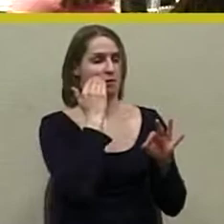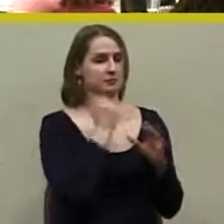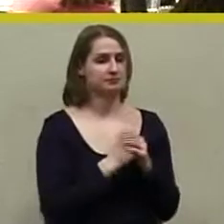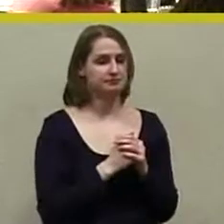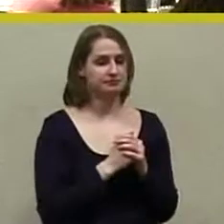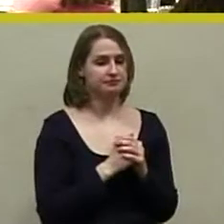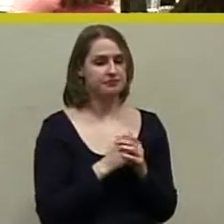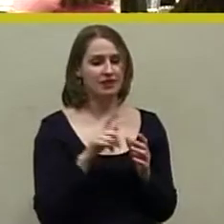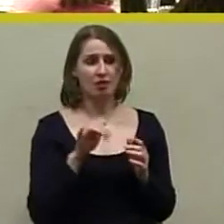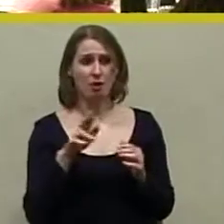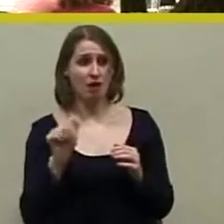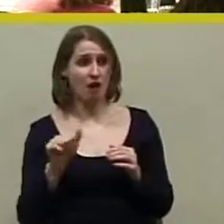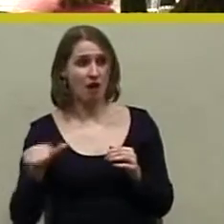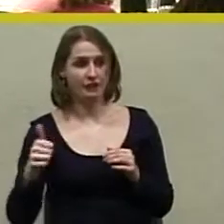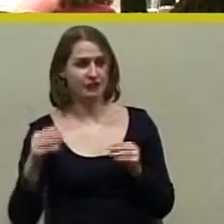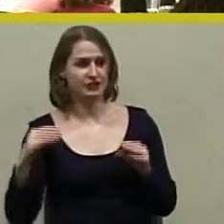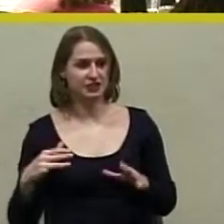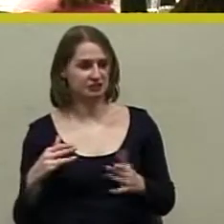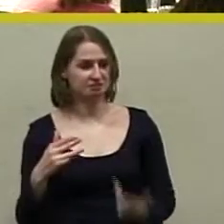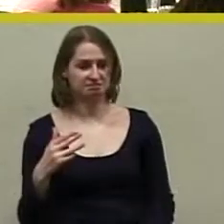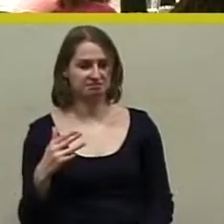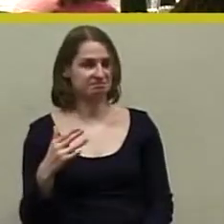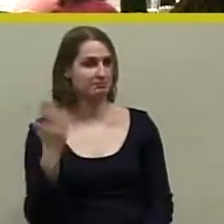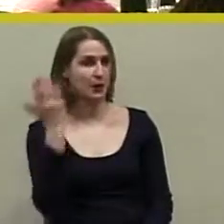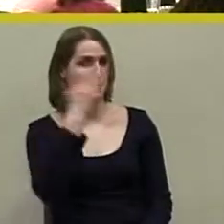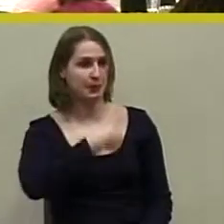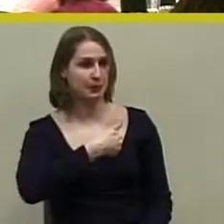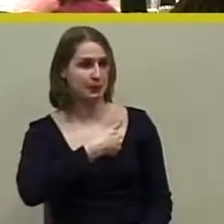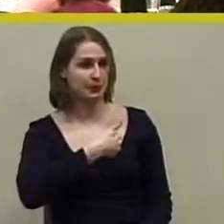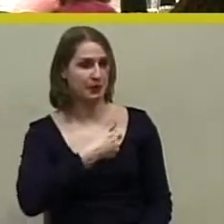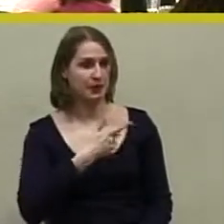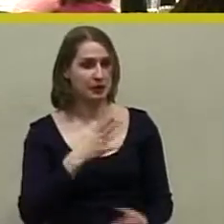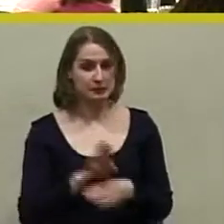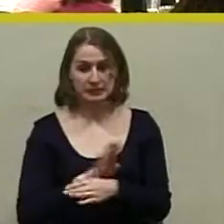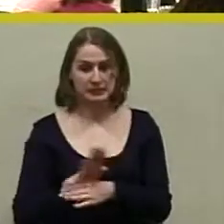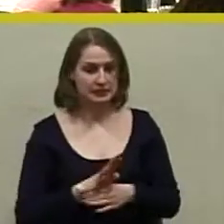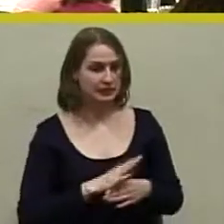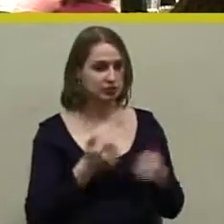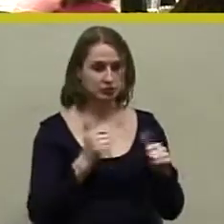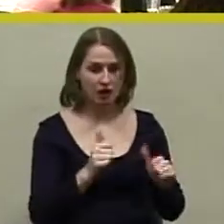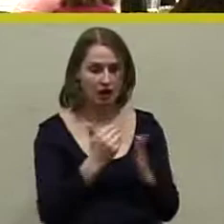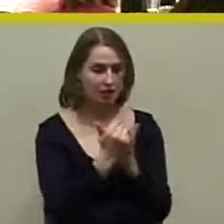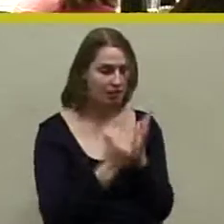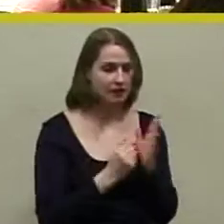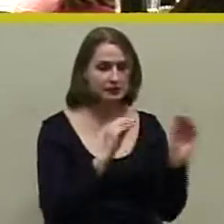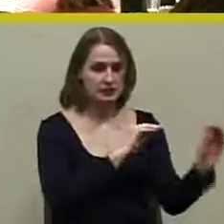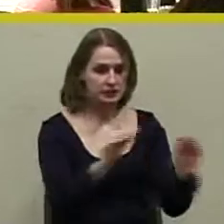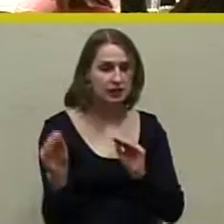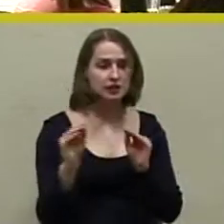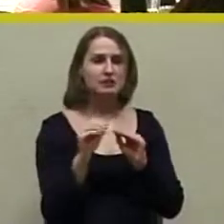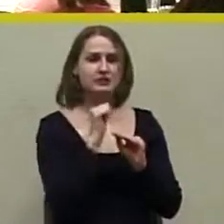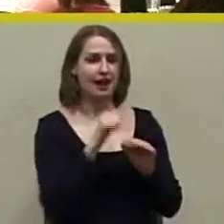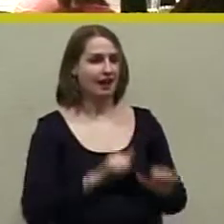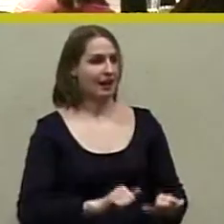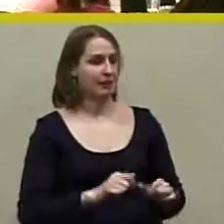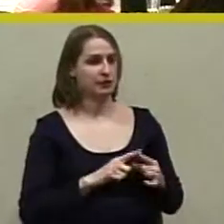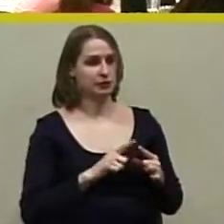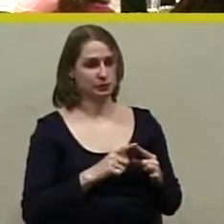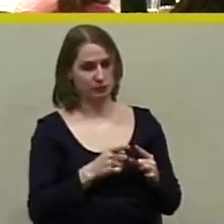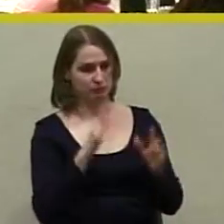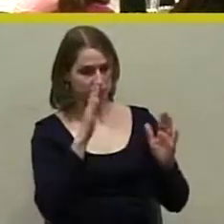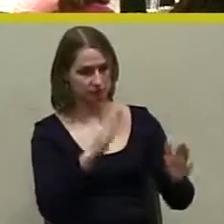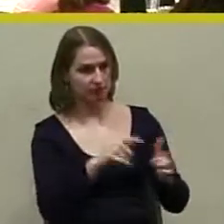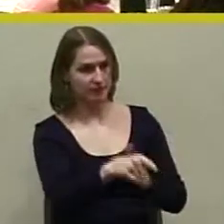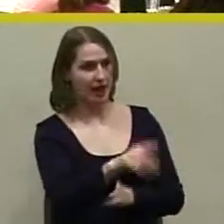who's her other teacher, doesn't see that at all. She is so busy just trying to get the lesson out that she isn't able to tune into Amy right